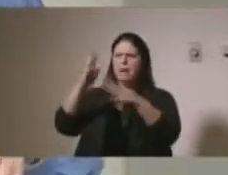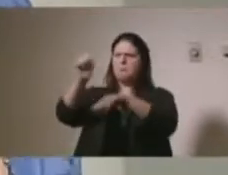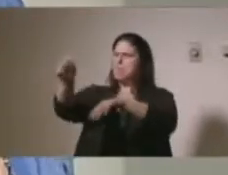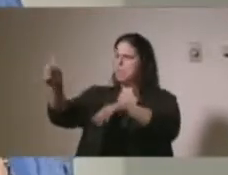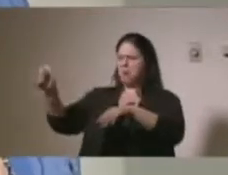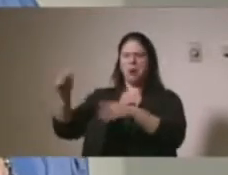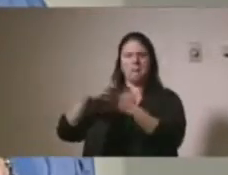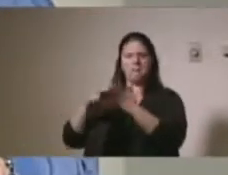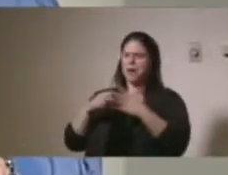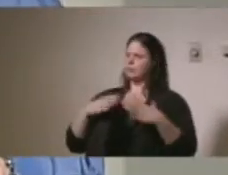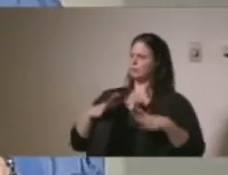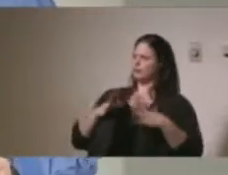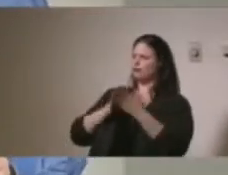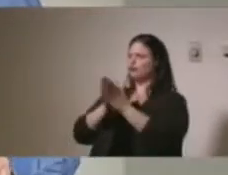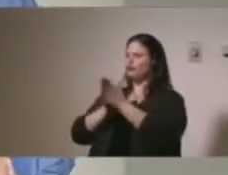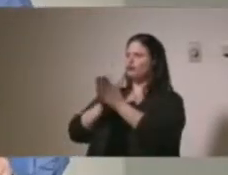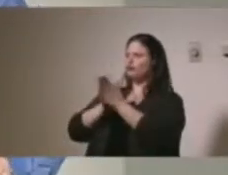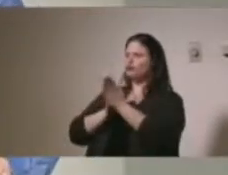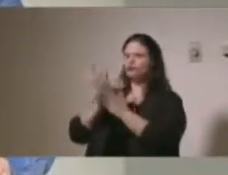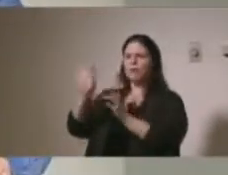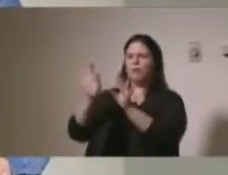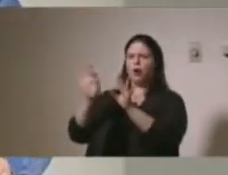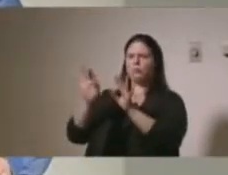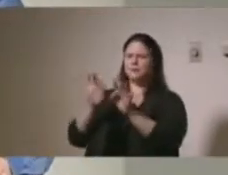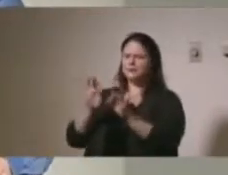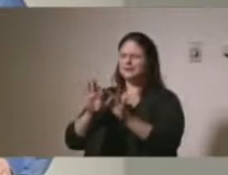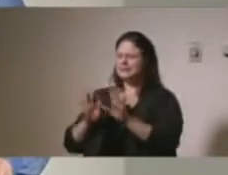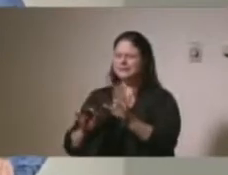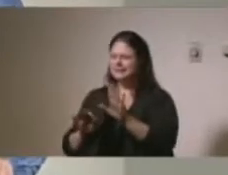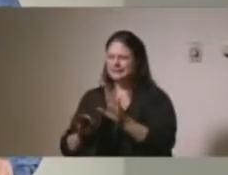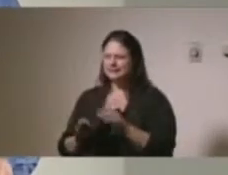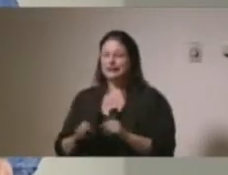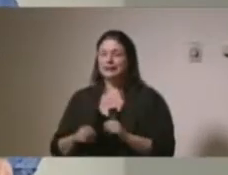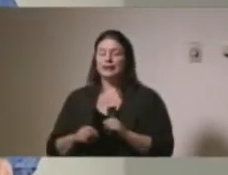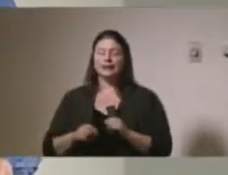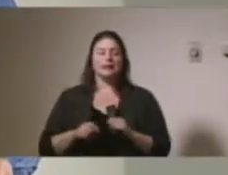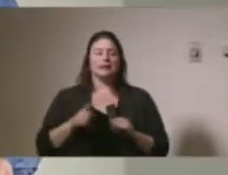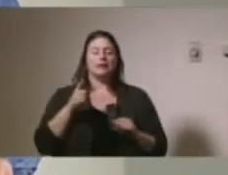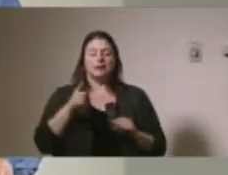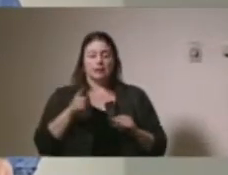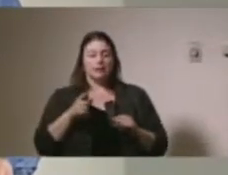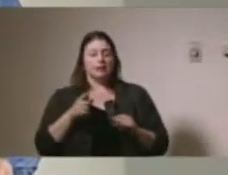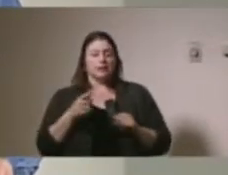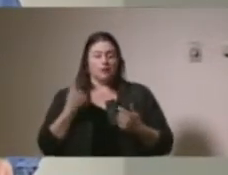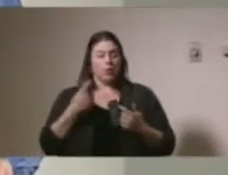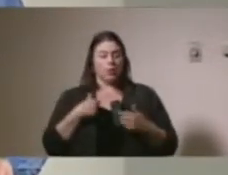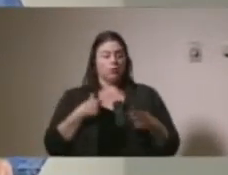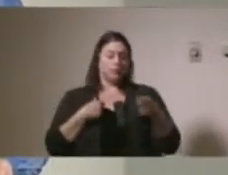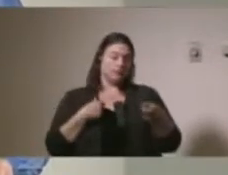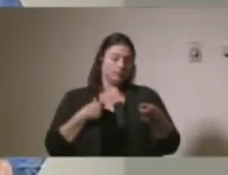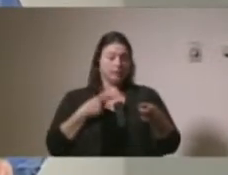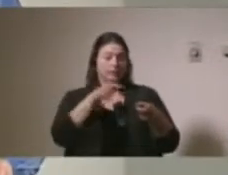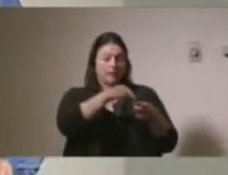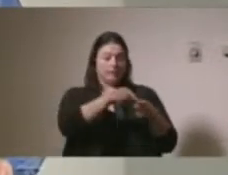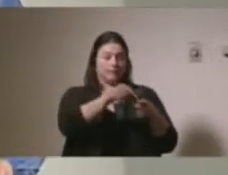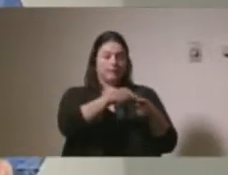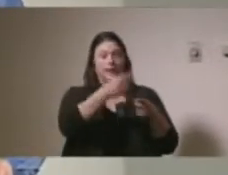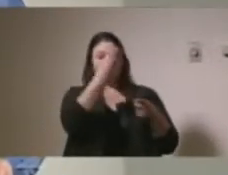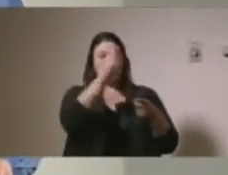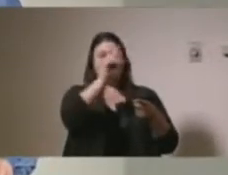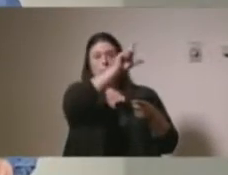The predatory lenders provide an excellent example. On one corner, you can go to the predatory lender that has the blue